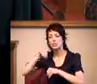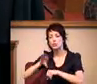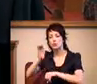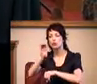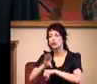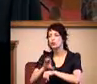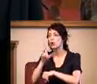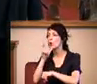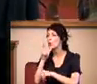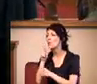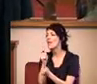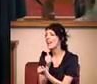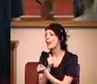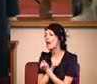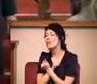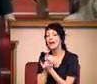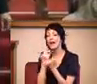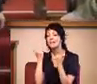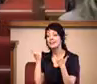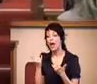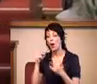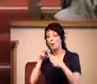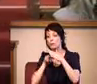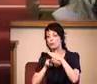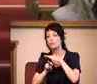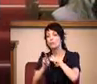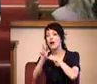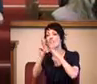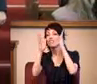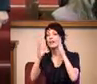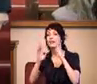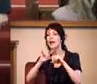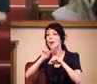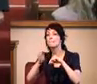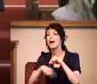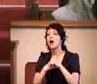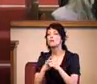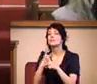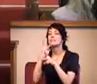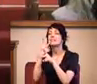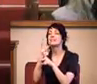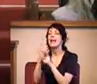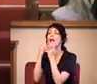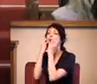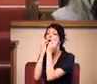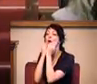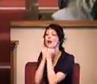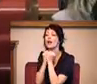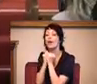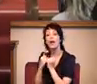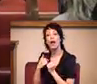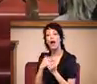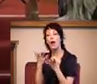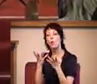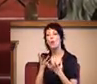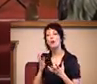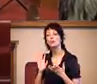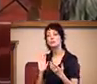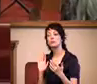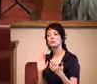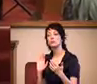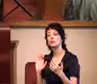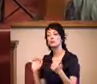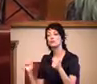we are prophetic about caring. I'm going to challenge us